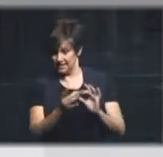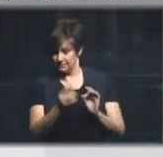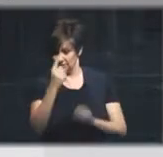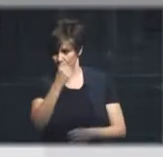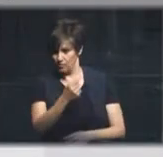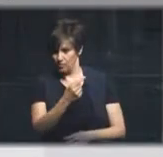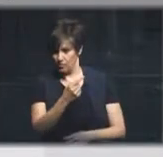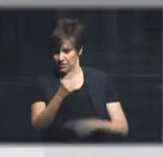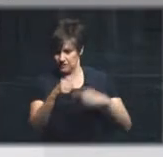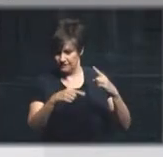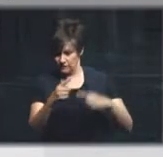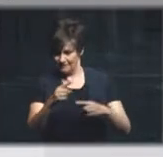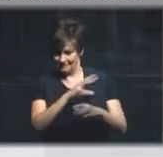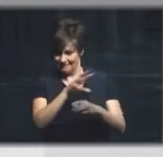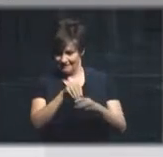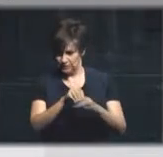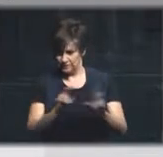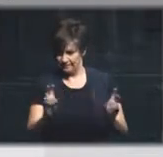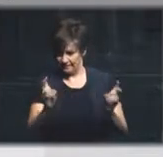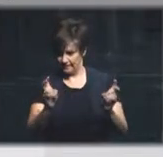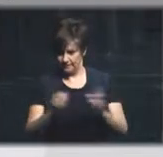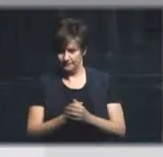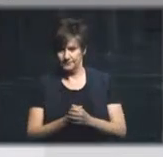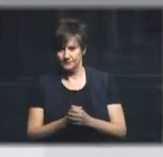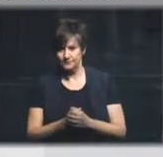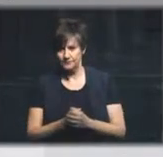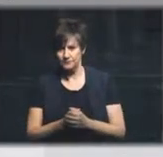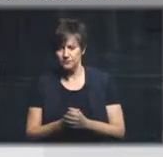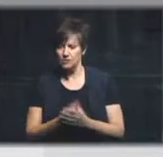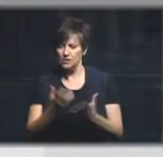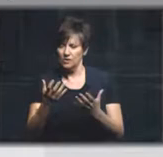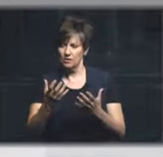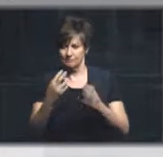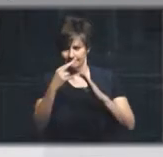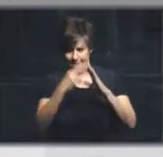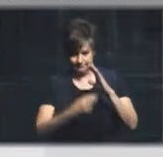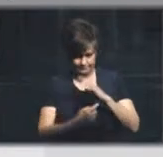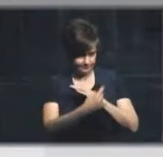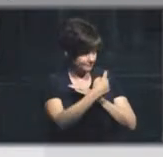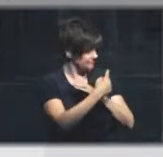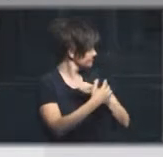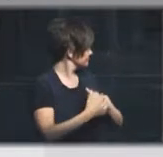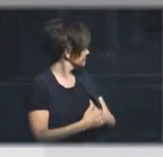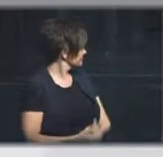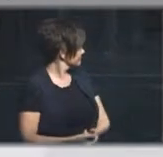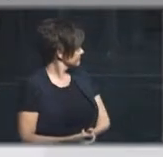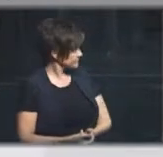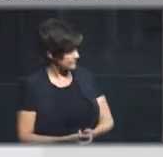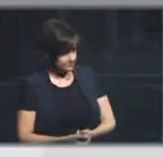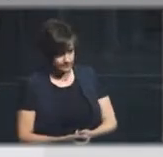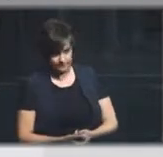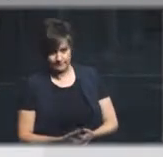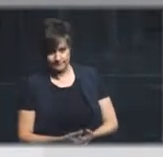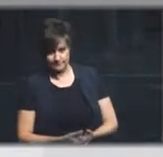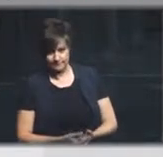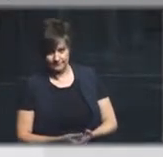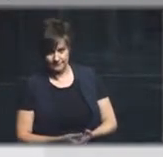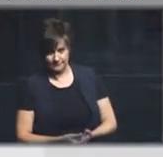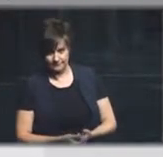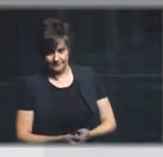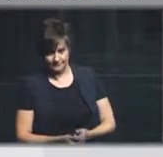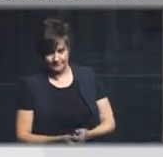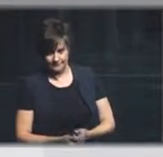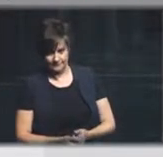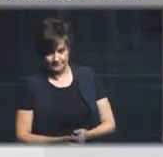the diversity and inclusion team: to strive for a more unified campus where all people are valued, treated fairly, and possess a sense